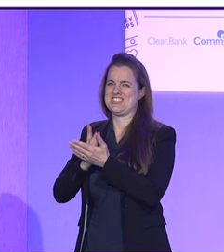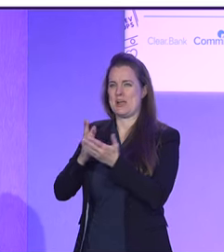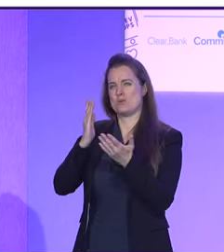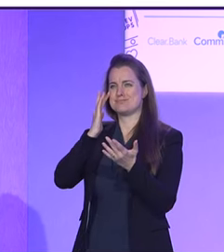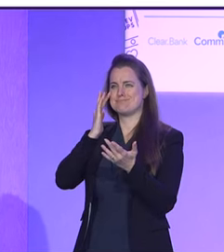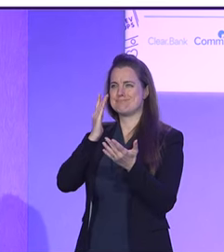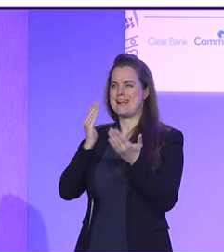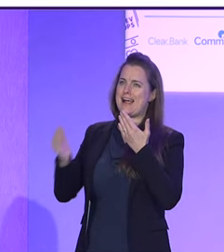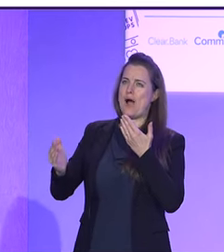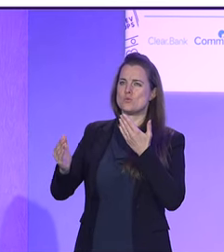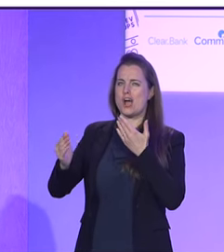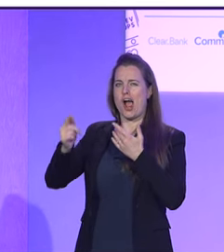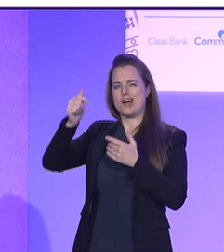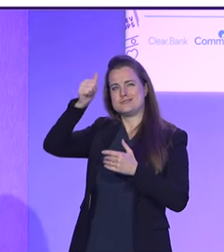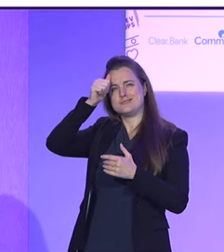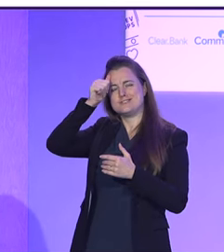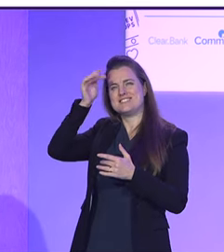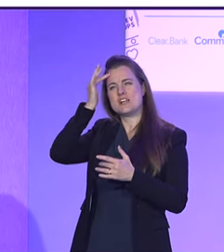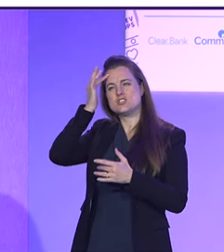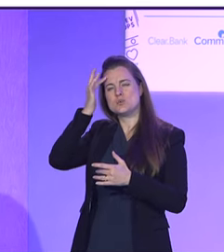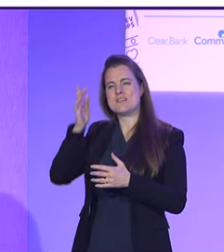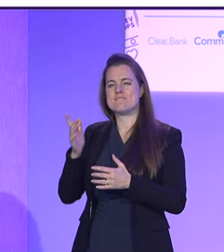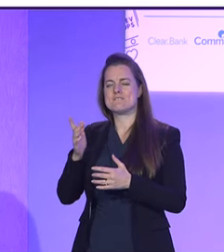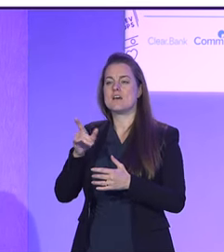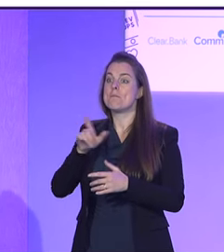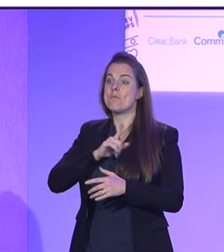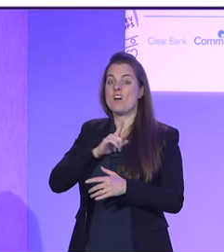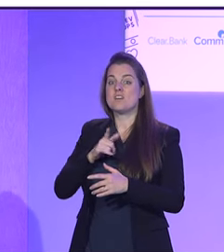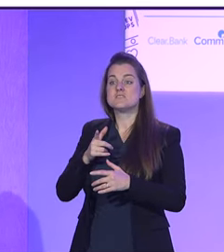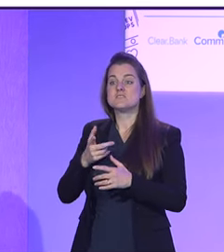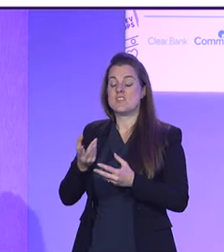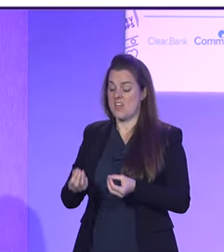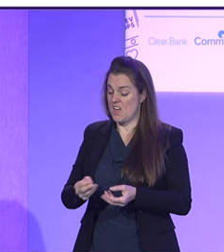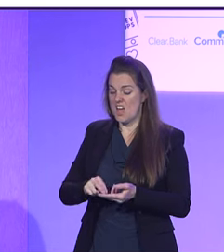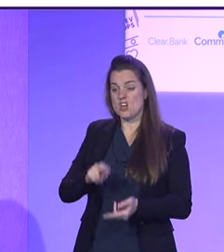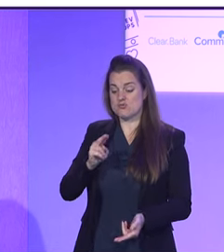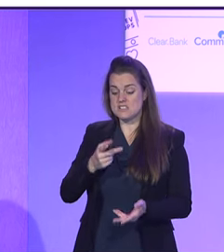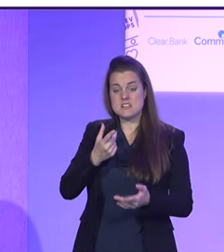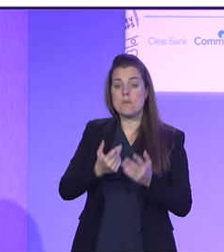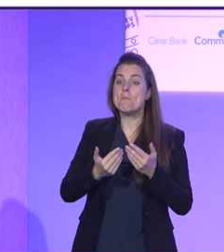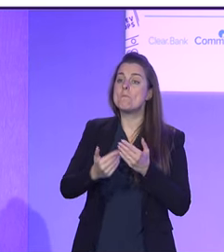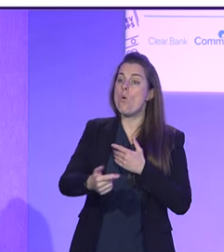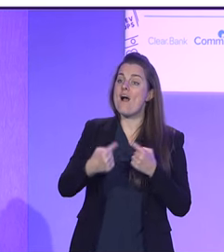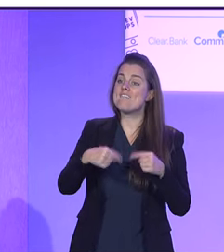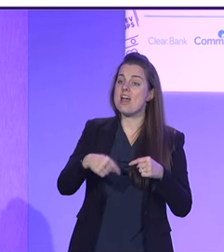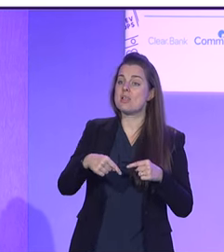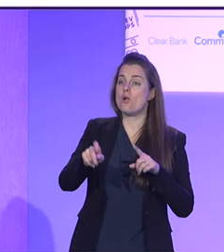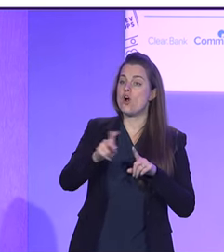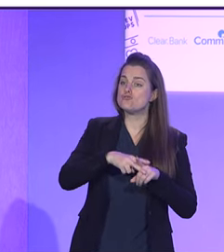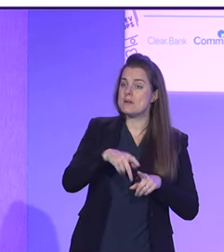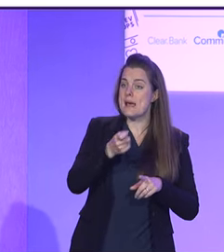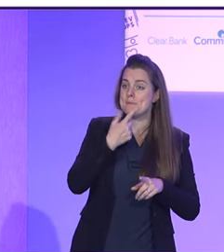think about it. They made it easier to get divorced, to get abortions, to get contraceptives. They increased spending on health and education.